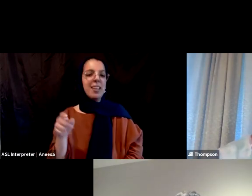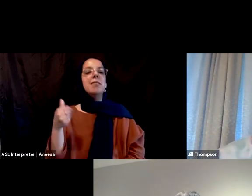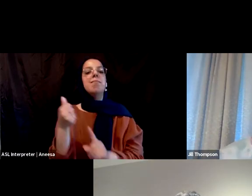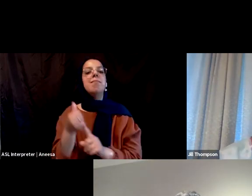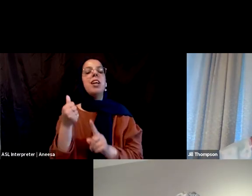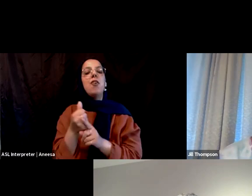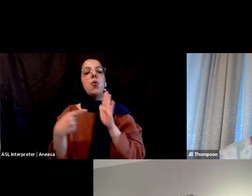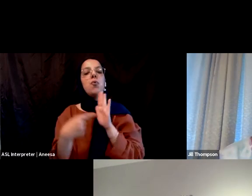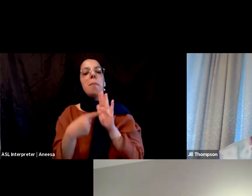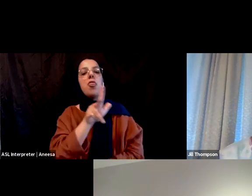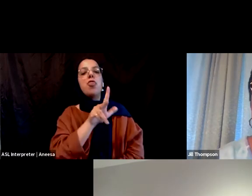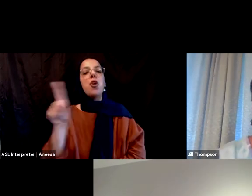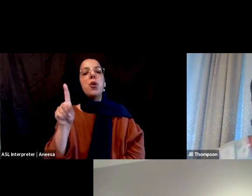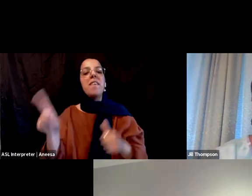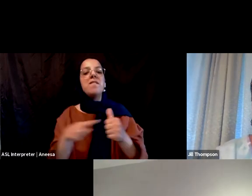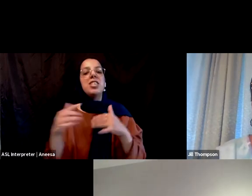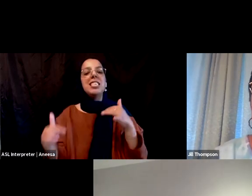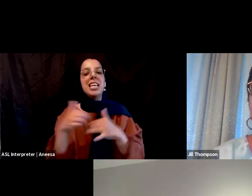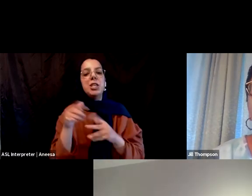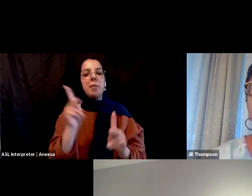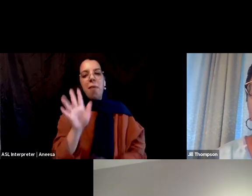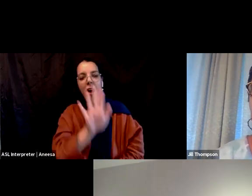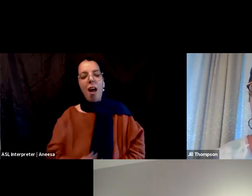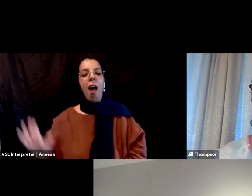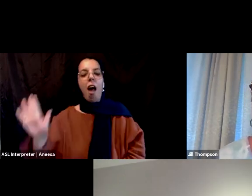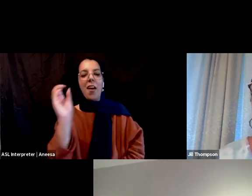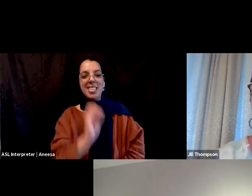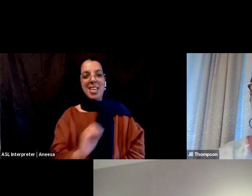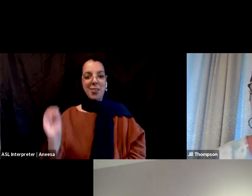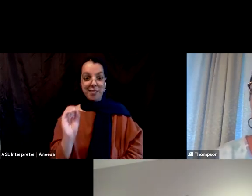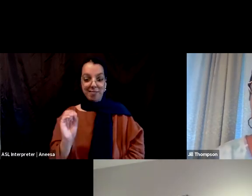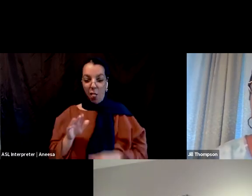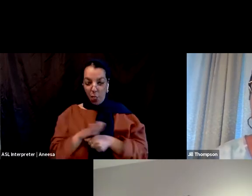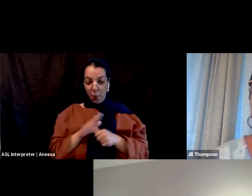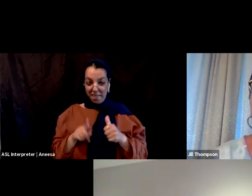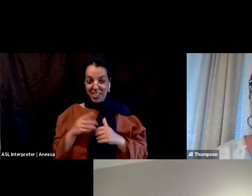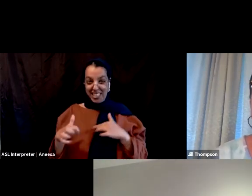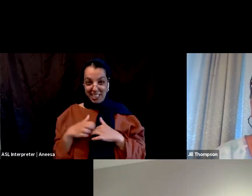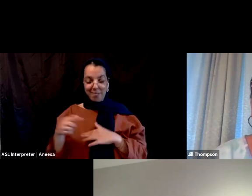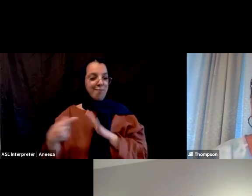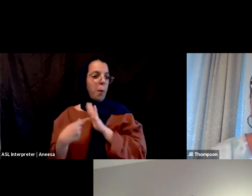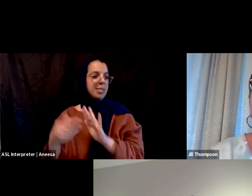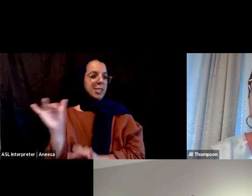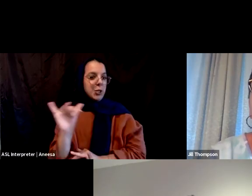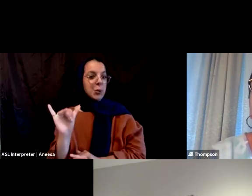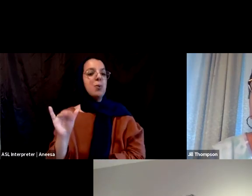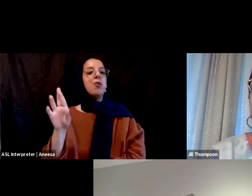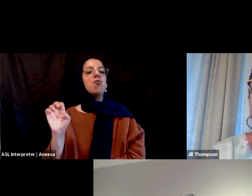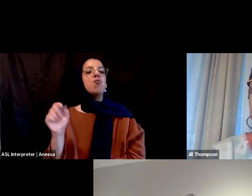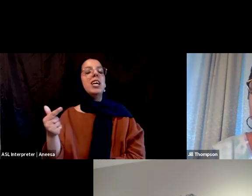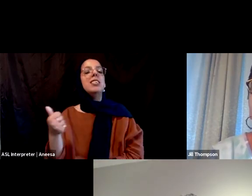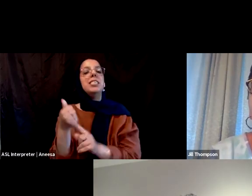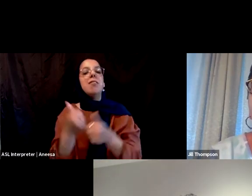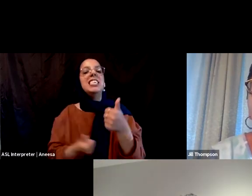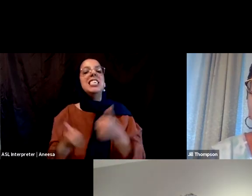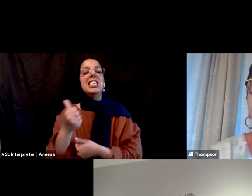including all our local First Nations. Chief Reg serves as the chief of the Mississauga First Nation. He served on